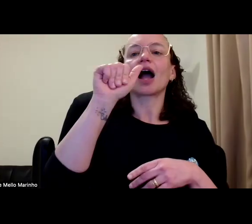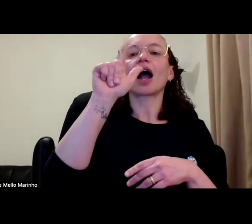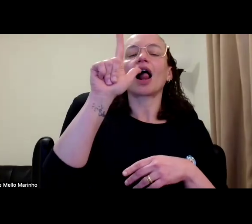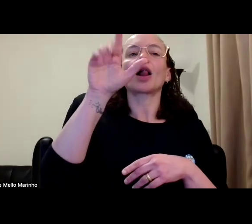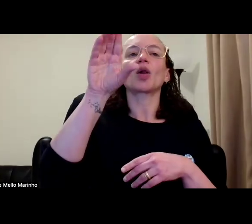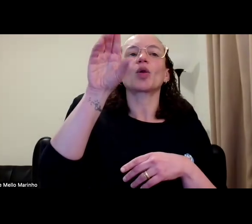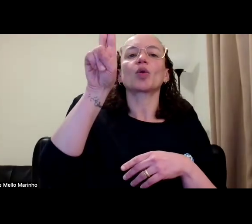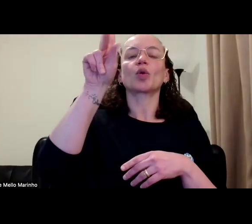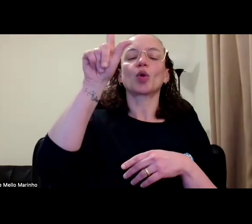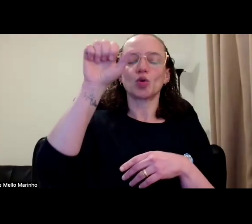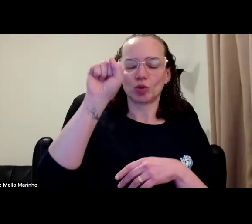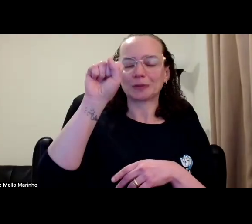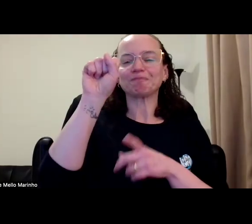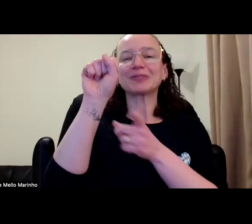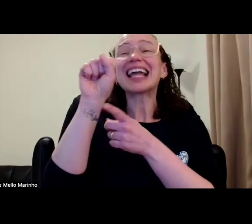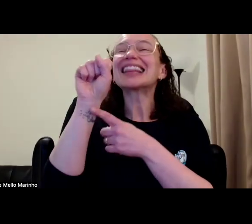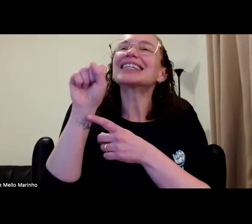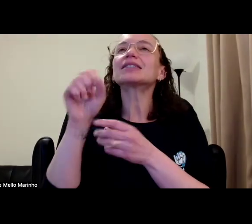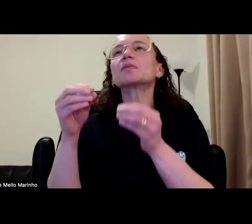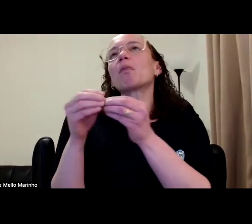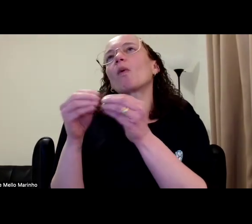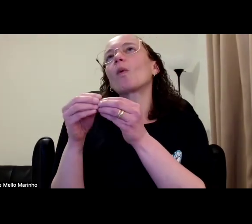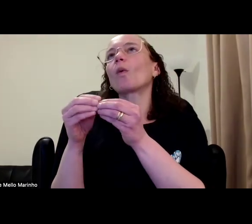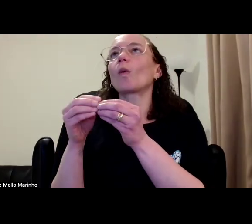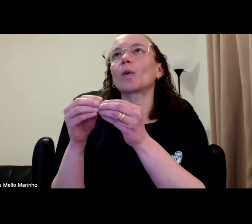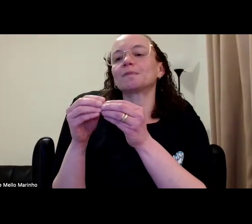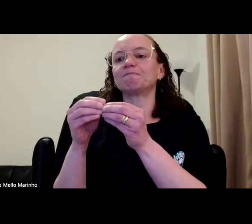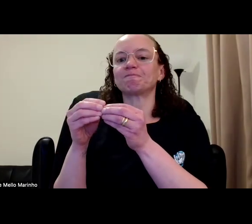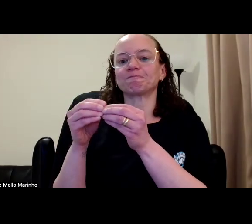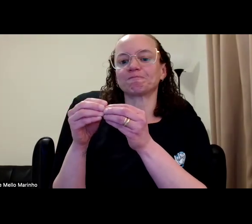or dental calculus.